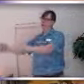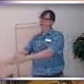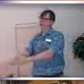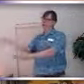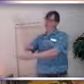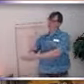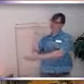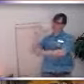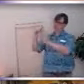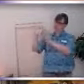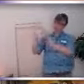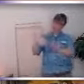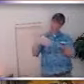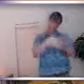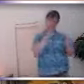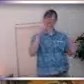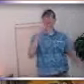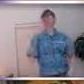earth.